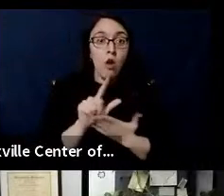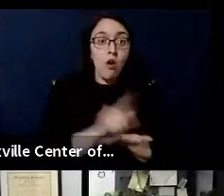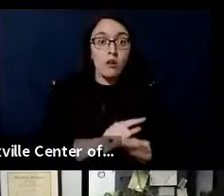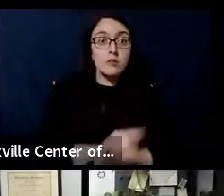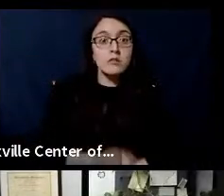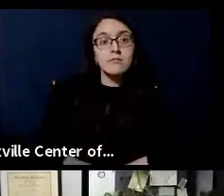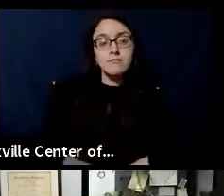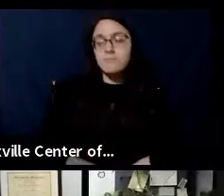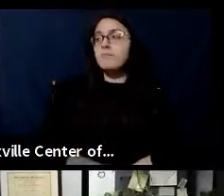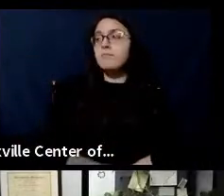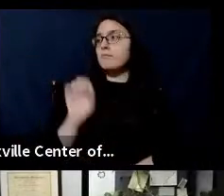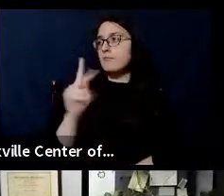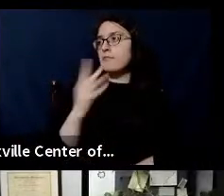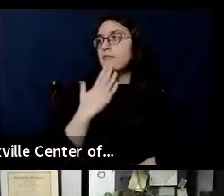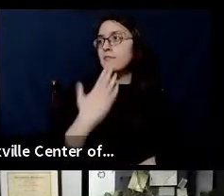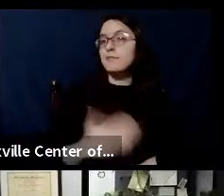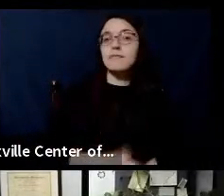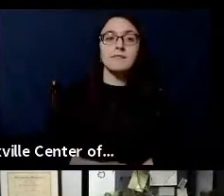Thanks.